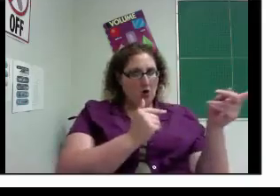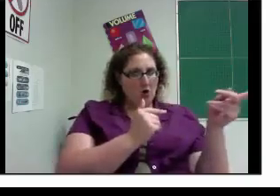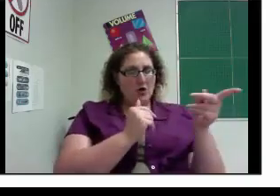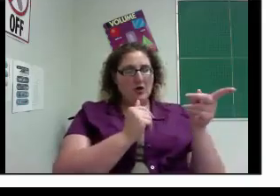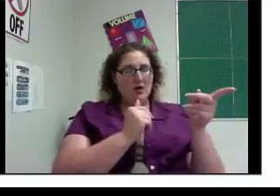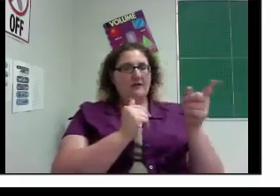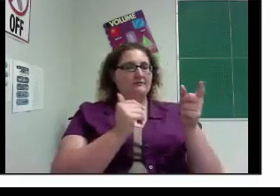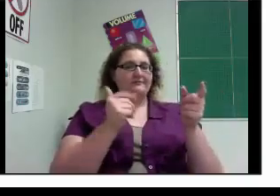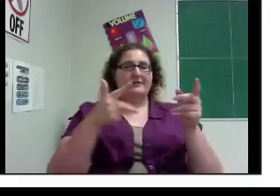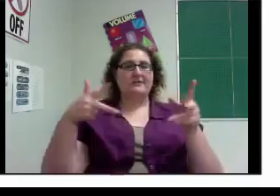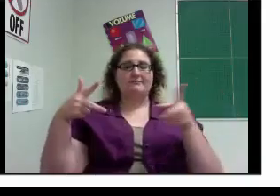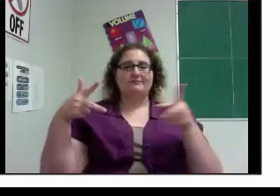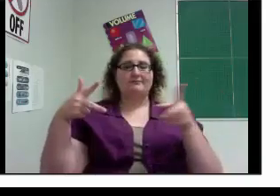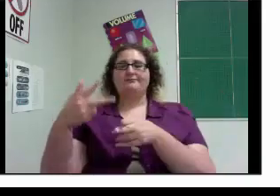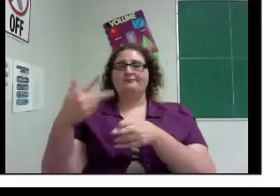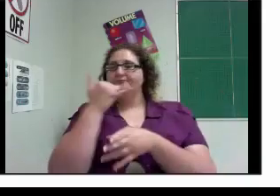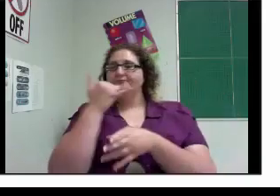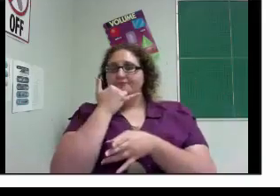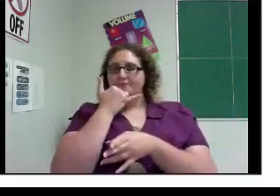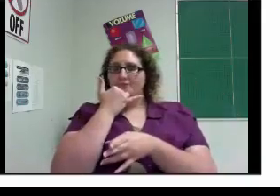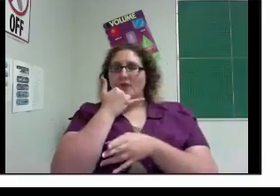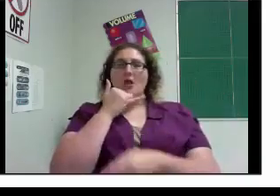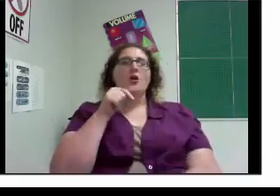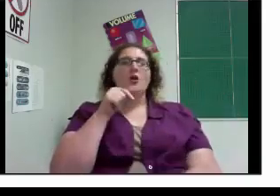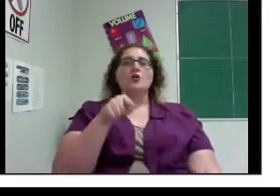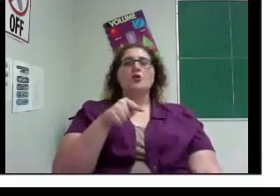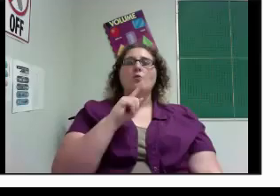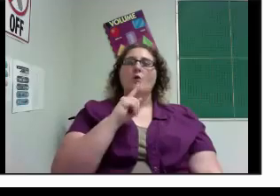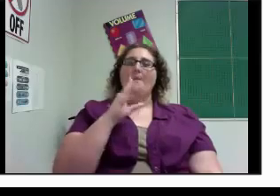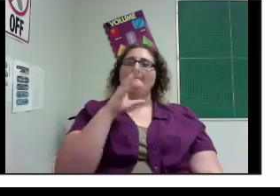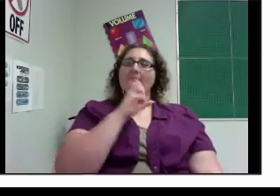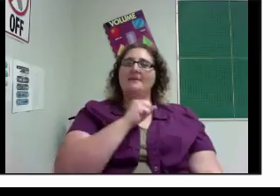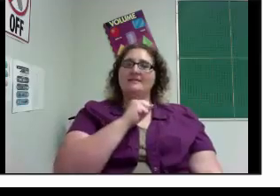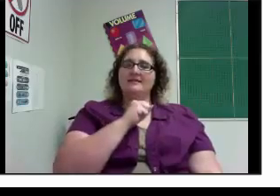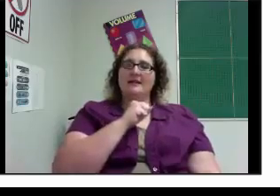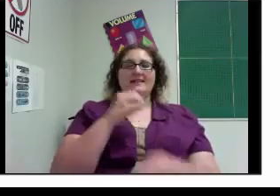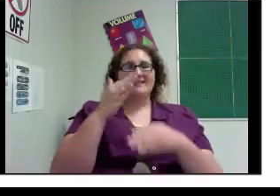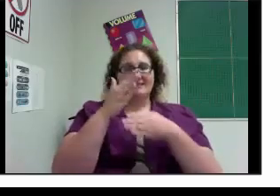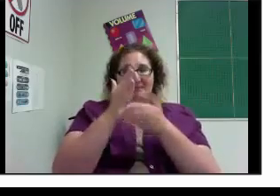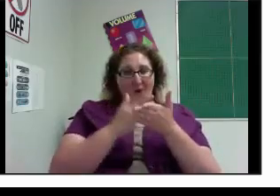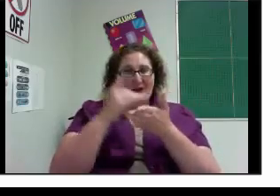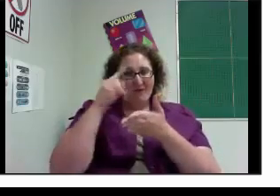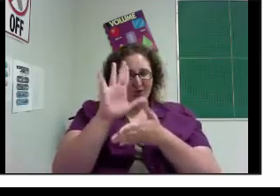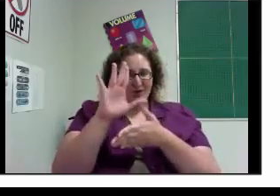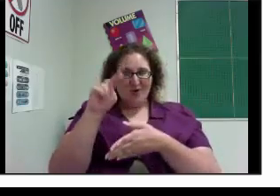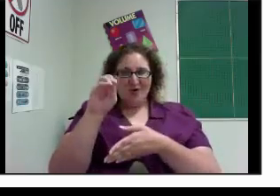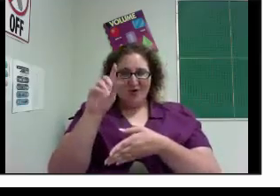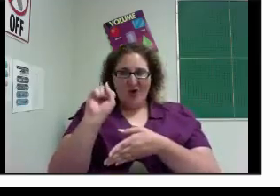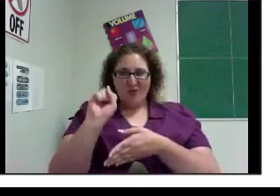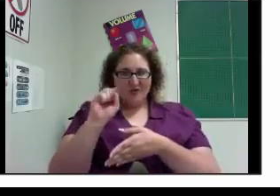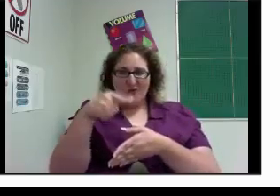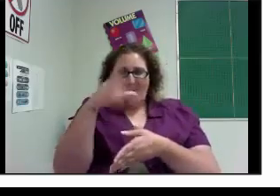from Google Drive on a Mac as opposed to printing from a Chromebook, it